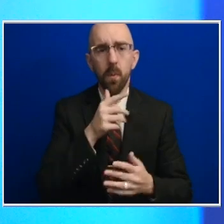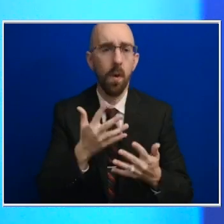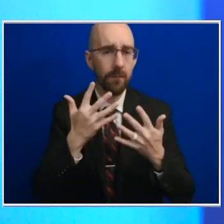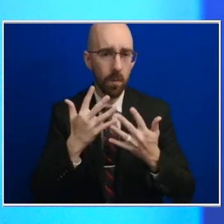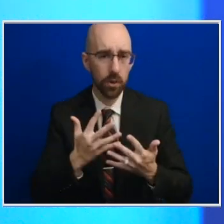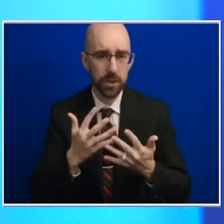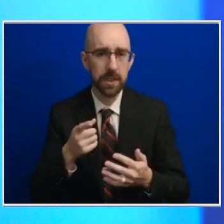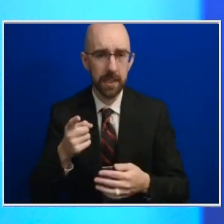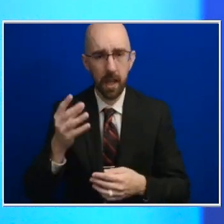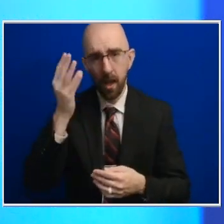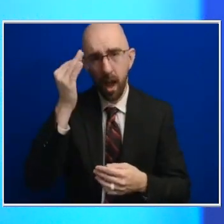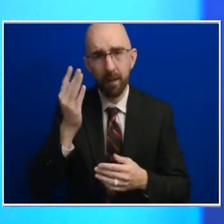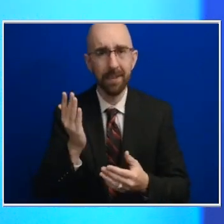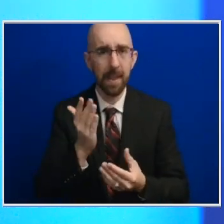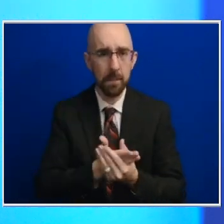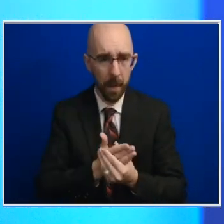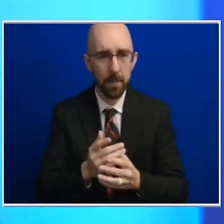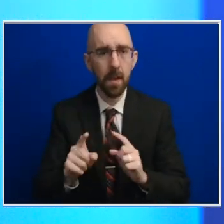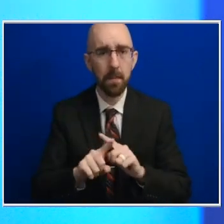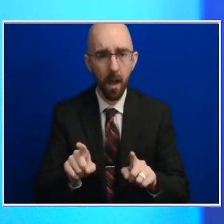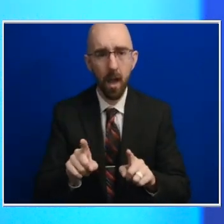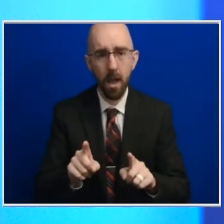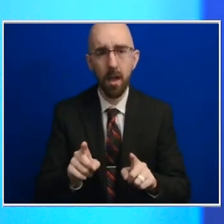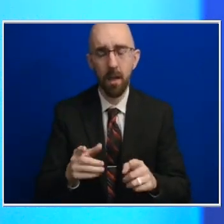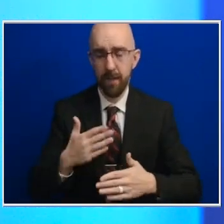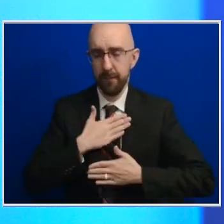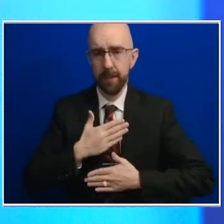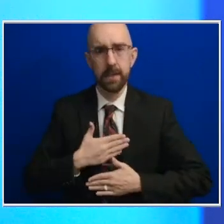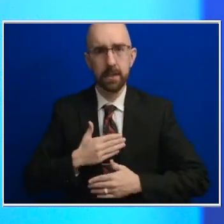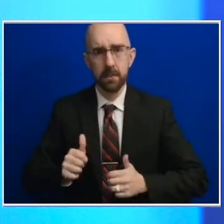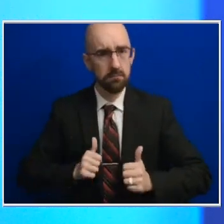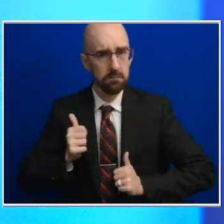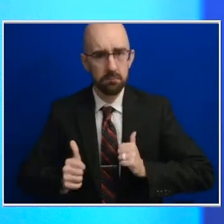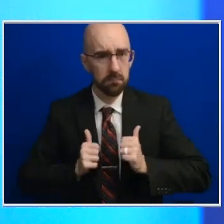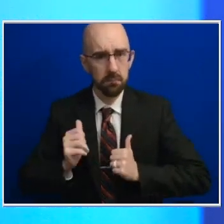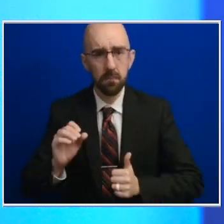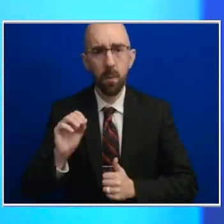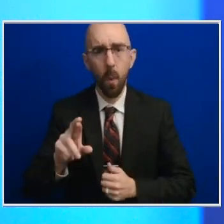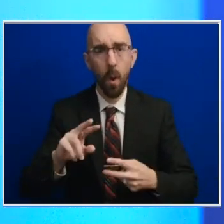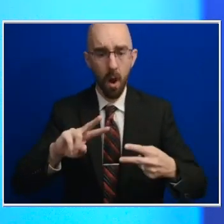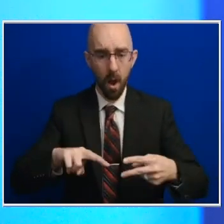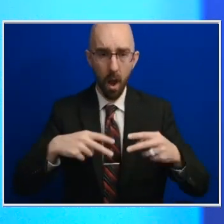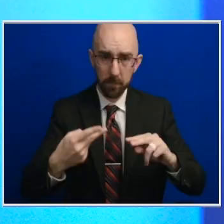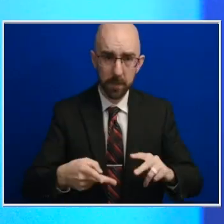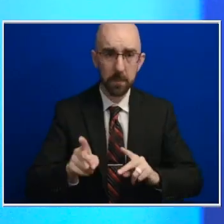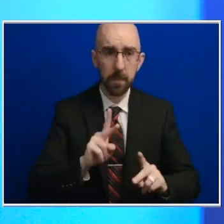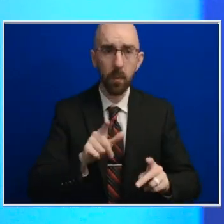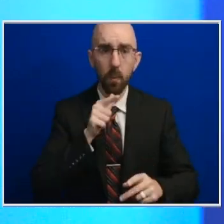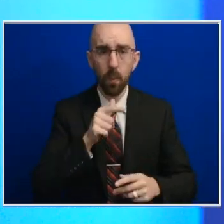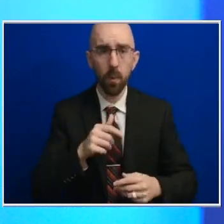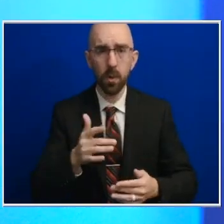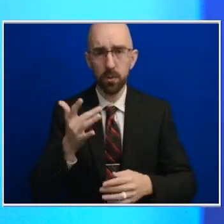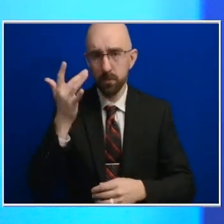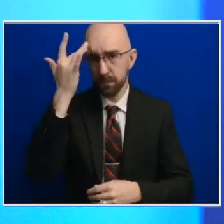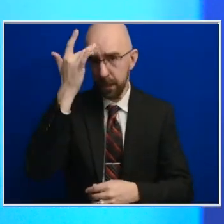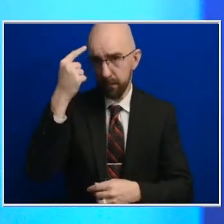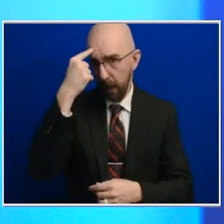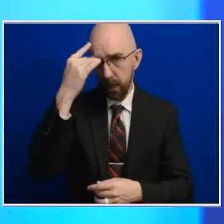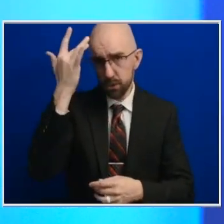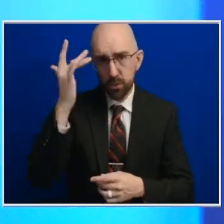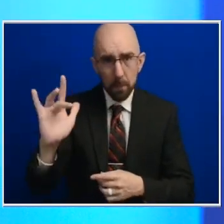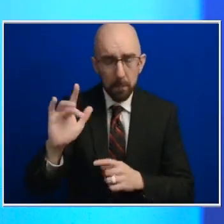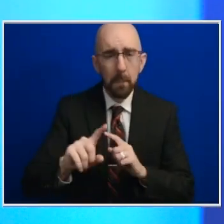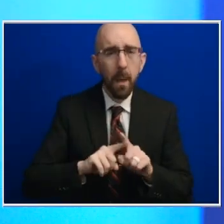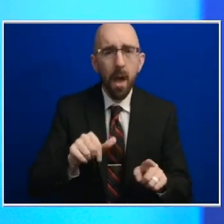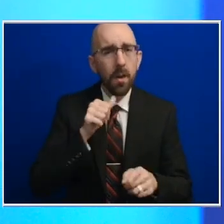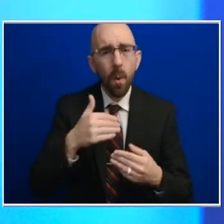impaired, but physically are very vigorous, or conversely, people who are very sharp mentally and yet don't have the kind of